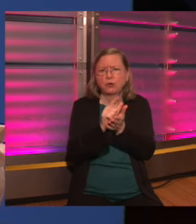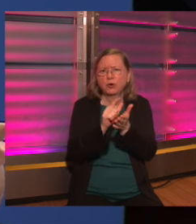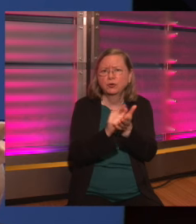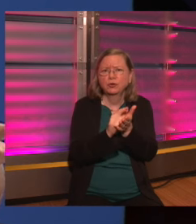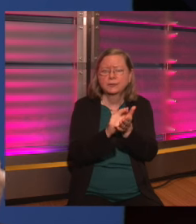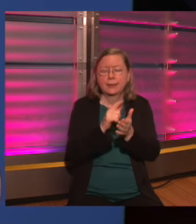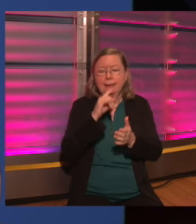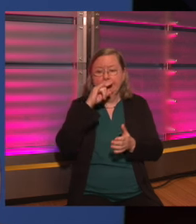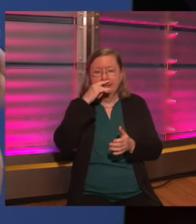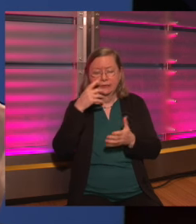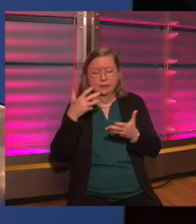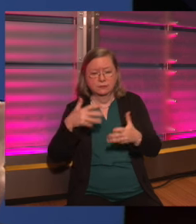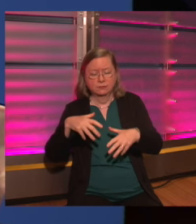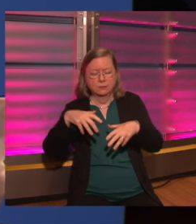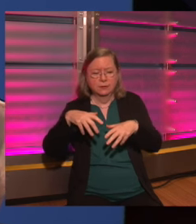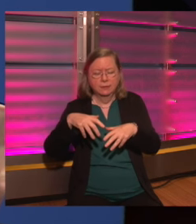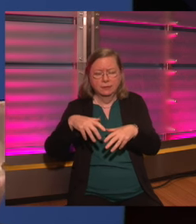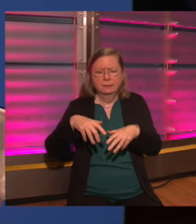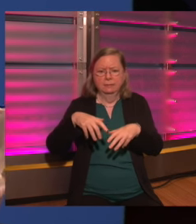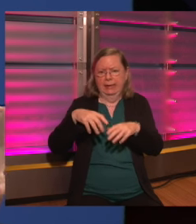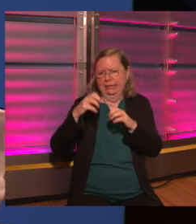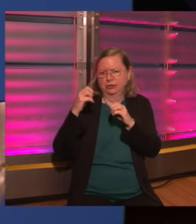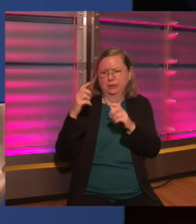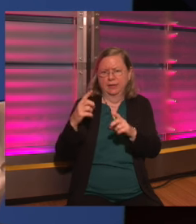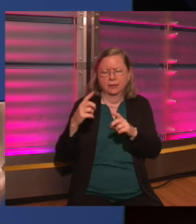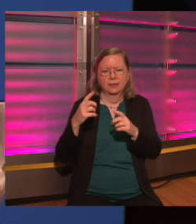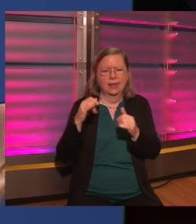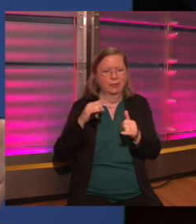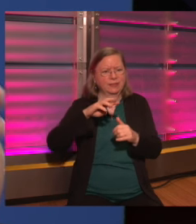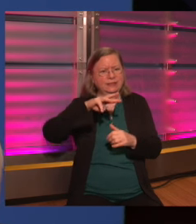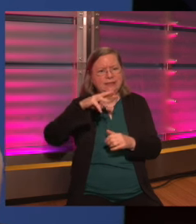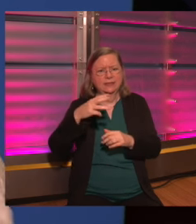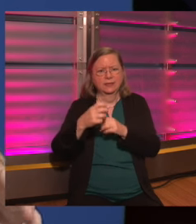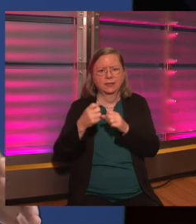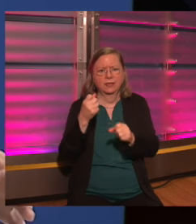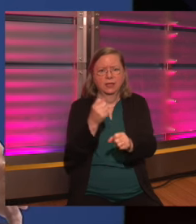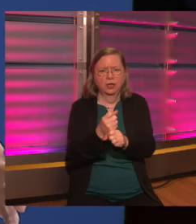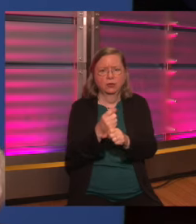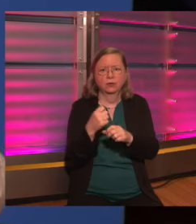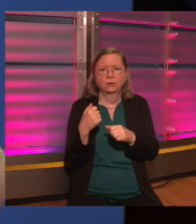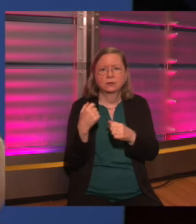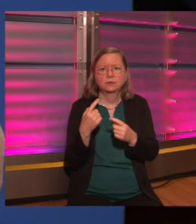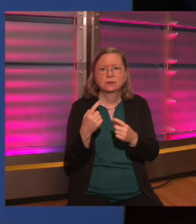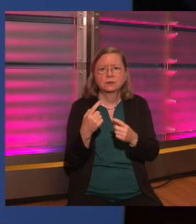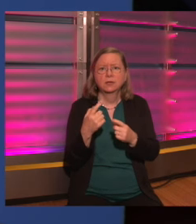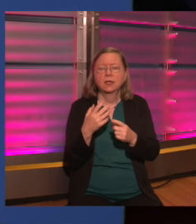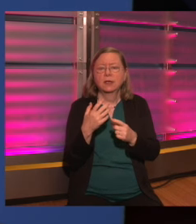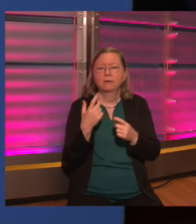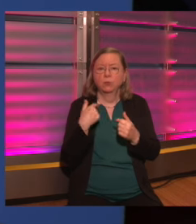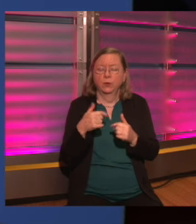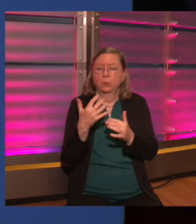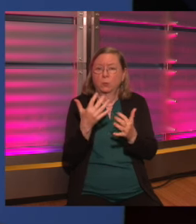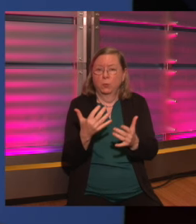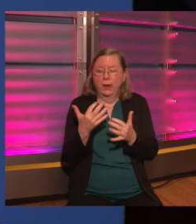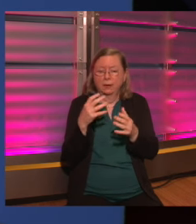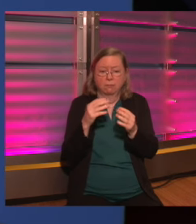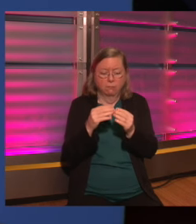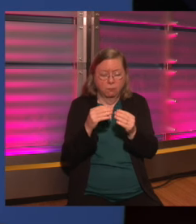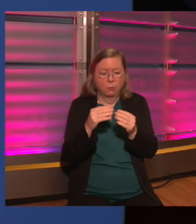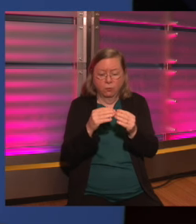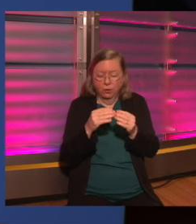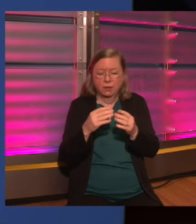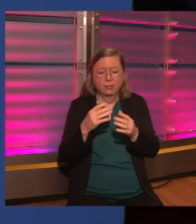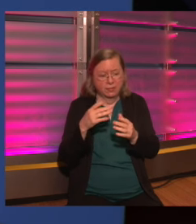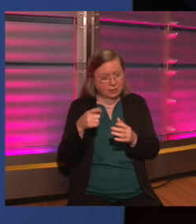sitting in refugee camps. We're hitting the fifth, sixth year now. If we wait any longer, then they will spiral towards poverty and towards